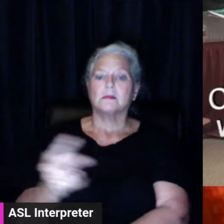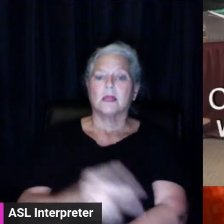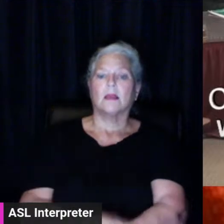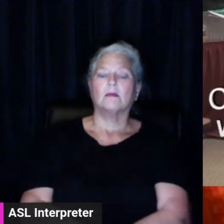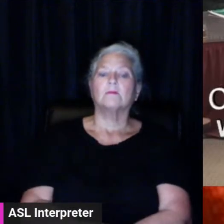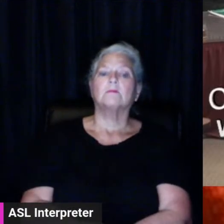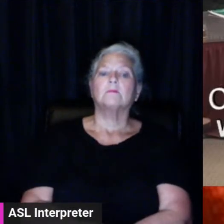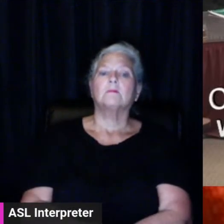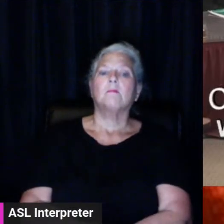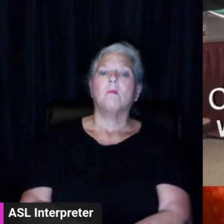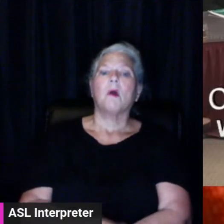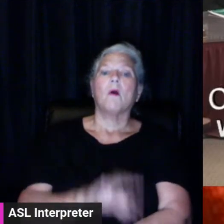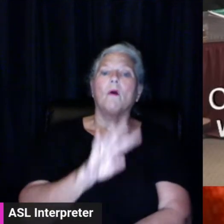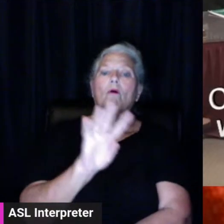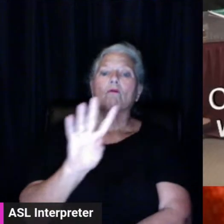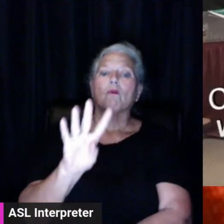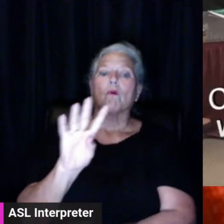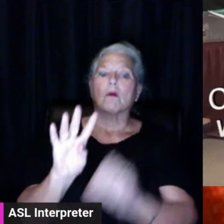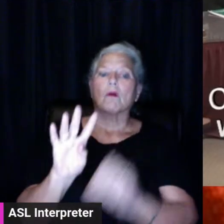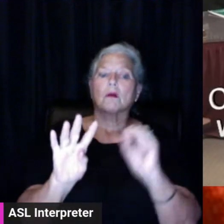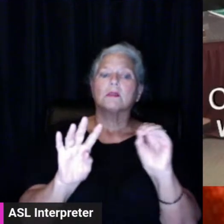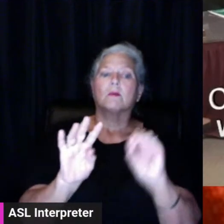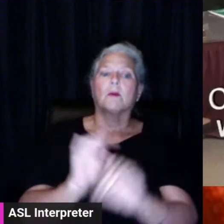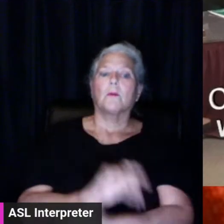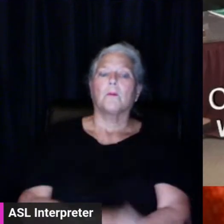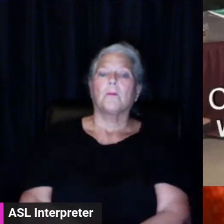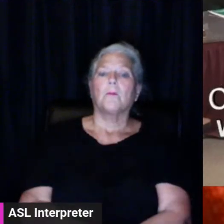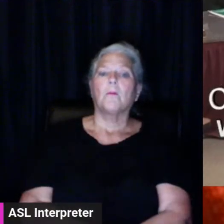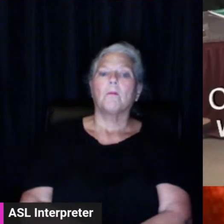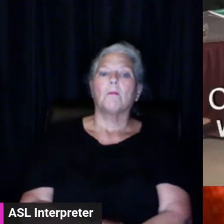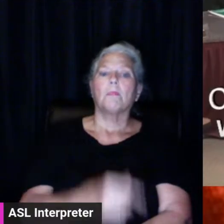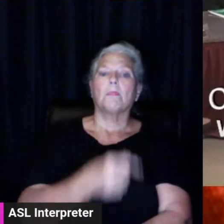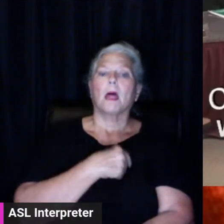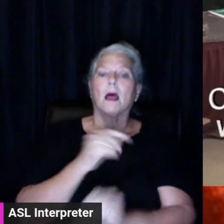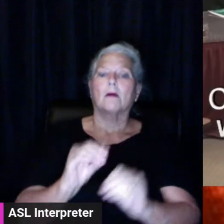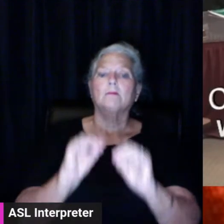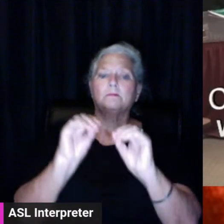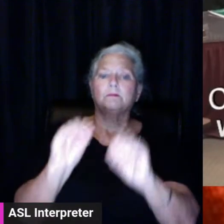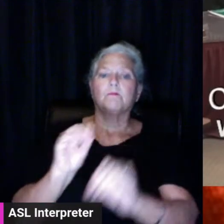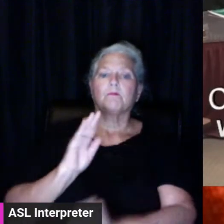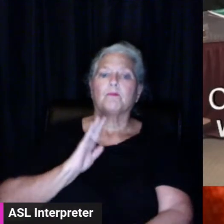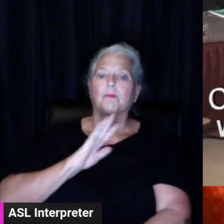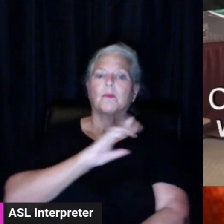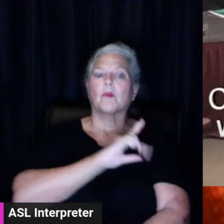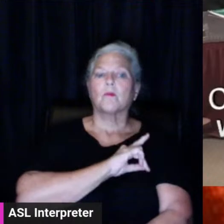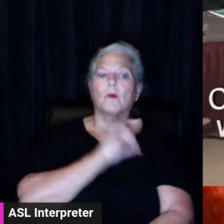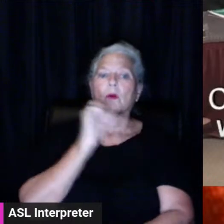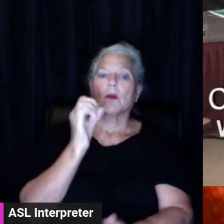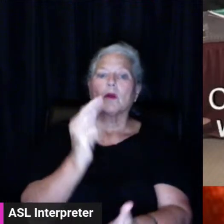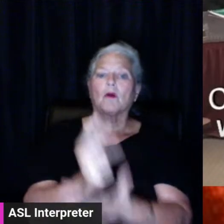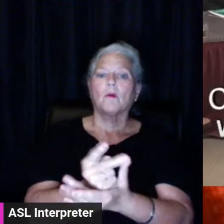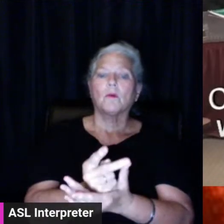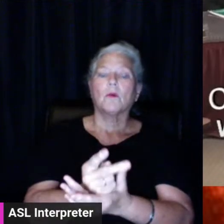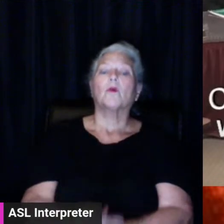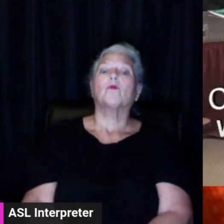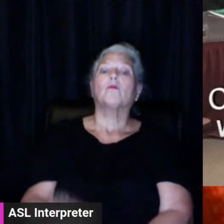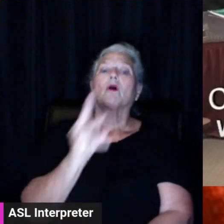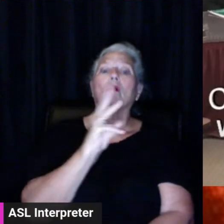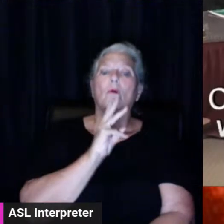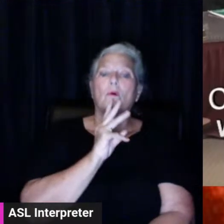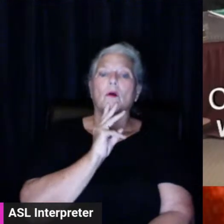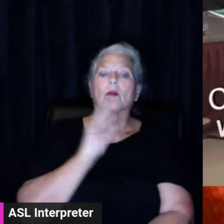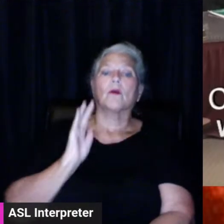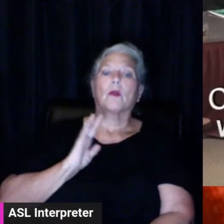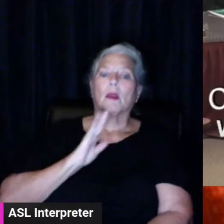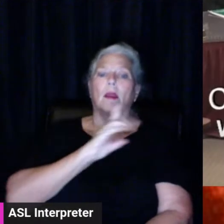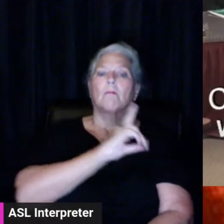Aye. 4-0. Next on the agenda, I move that the board approve the water and sewer commitment residential in the amount